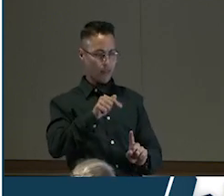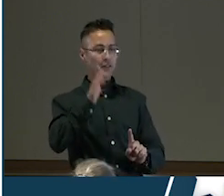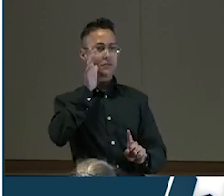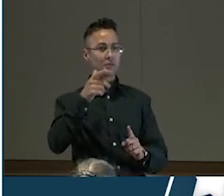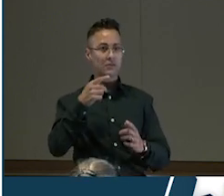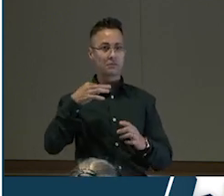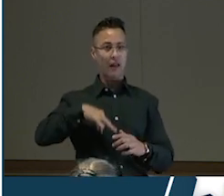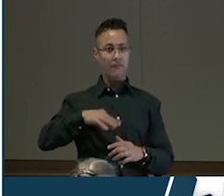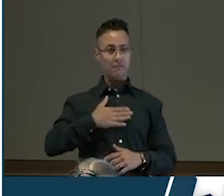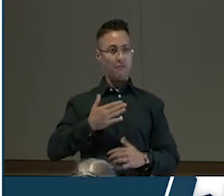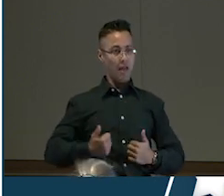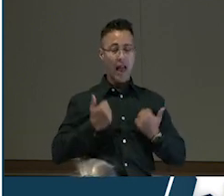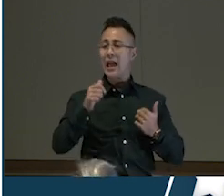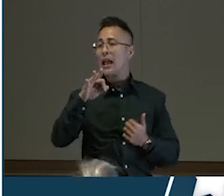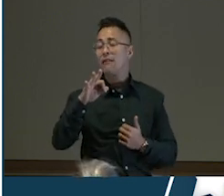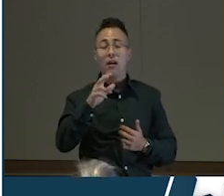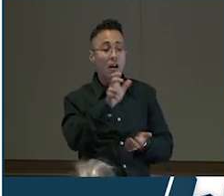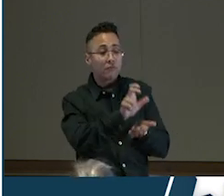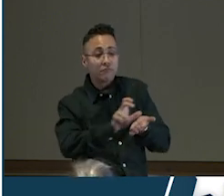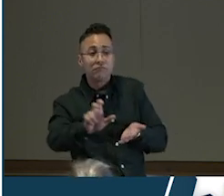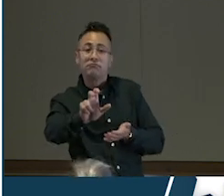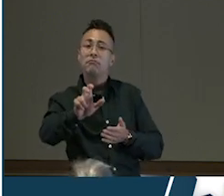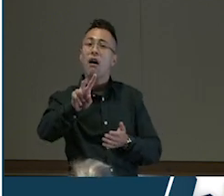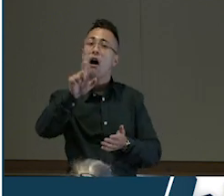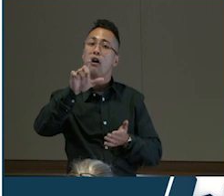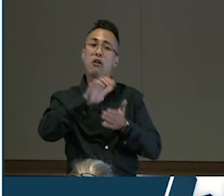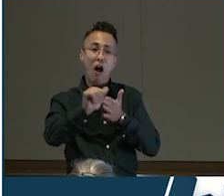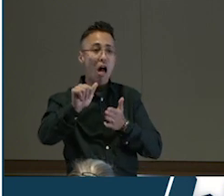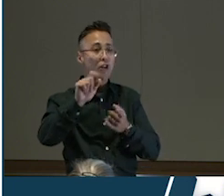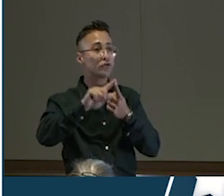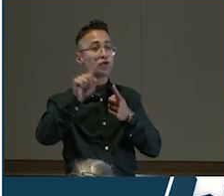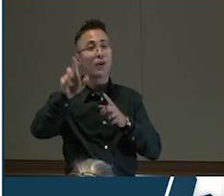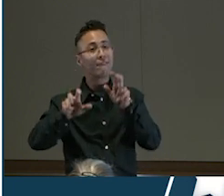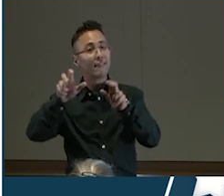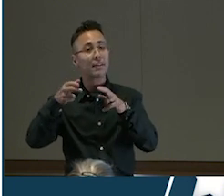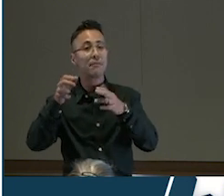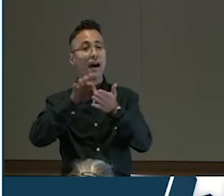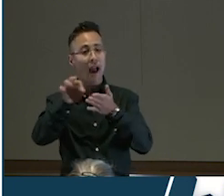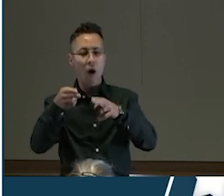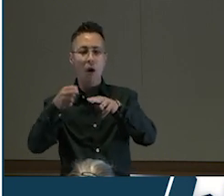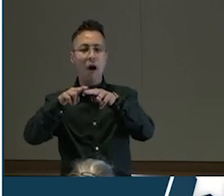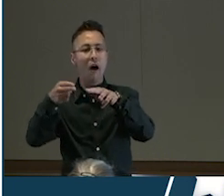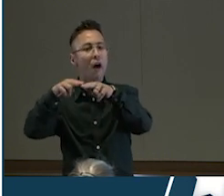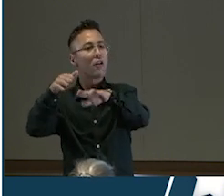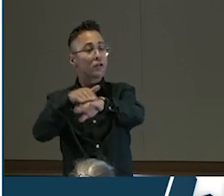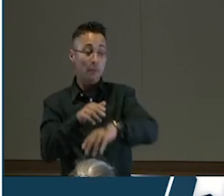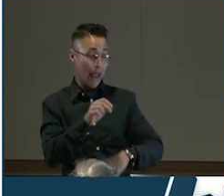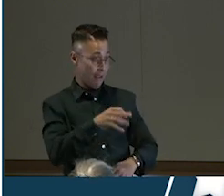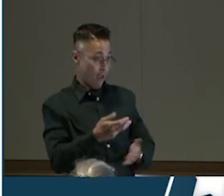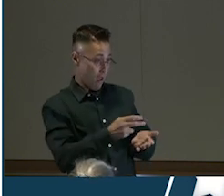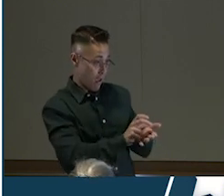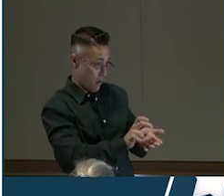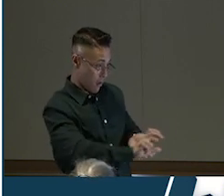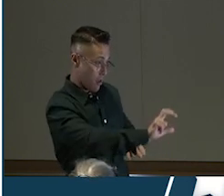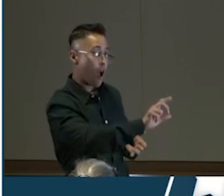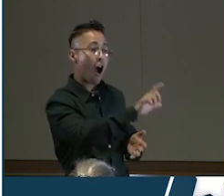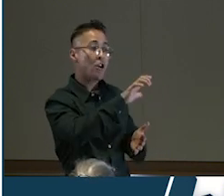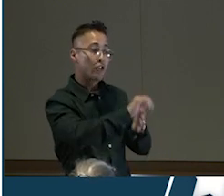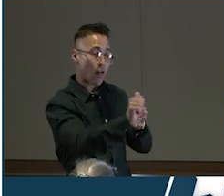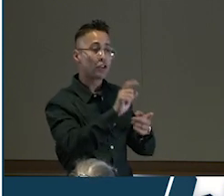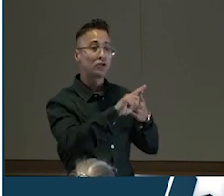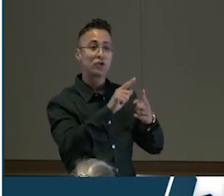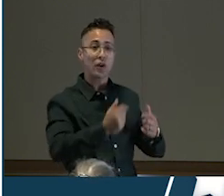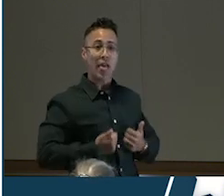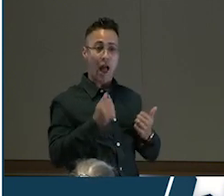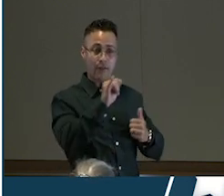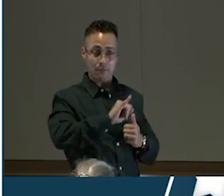if we put $100 a month into an investment account, it's going to grow slowly. If we put $100 a month into life insurance and something happens, we're going to get a big